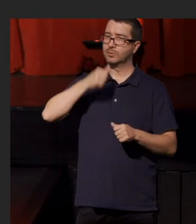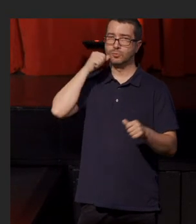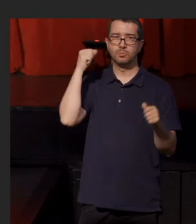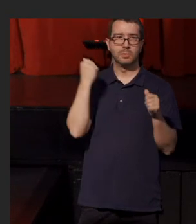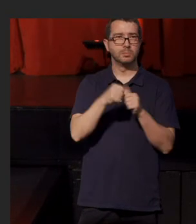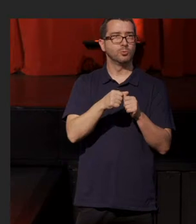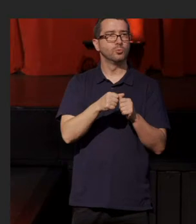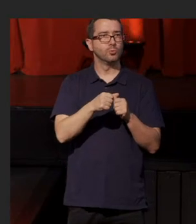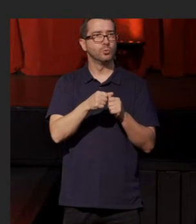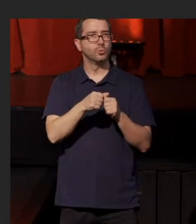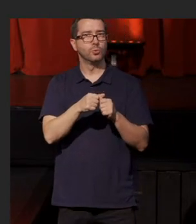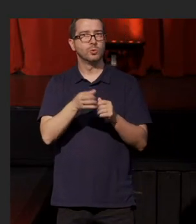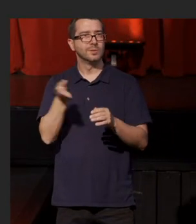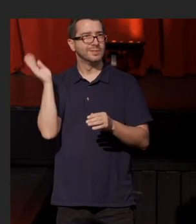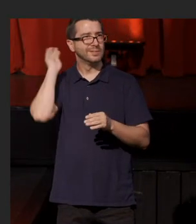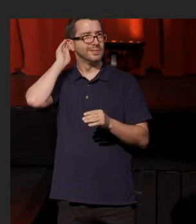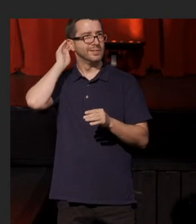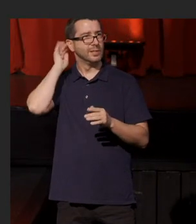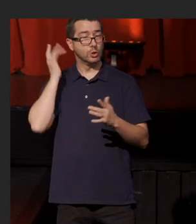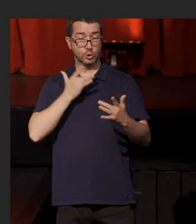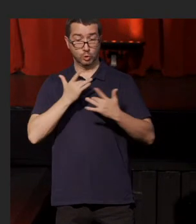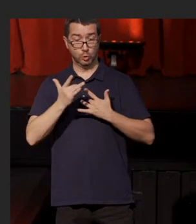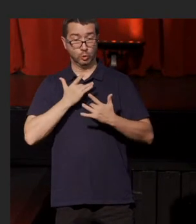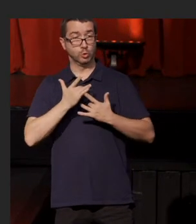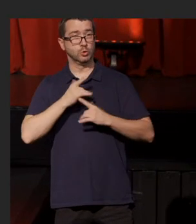the concerns that we have. We don't want to